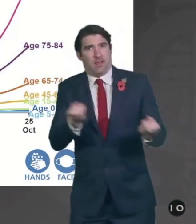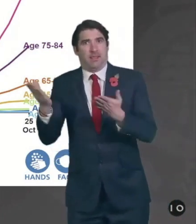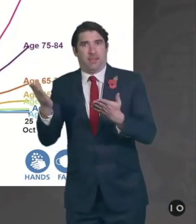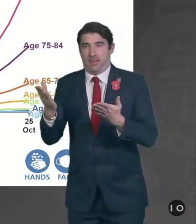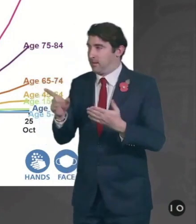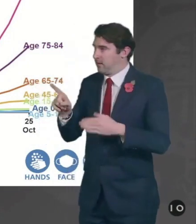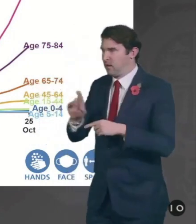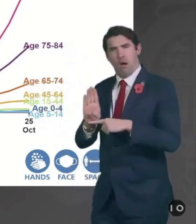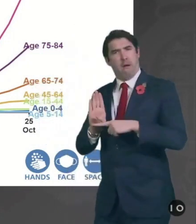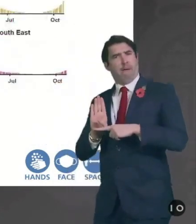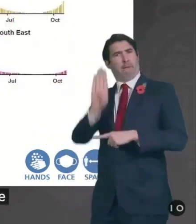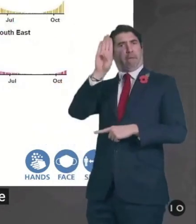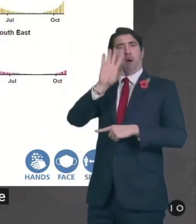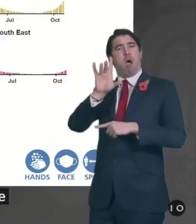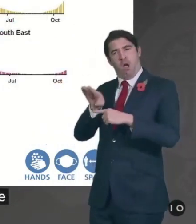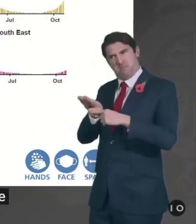line. Next slide, please.